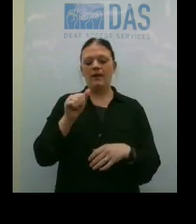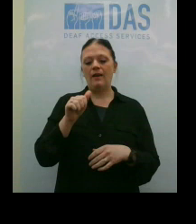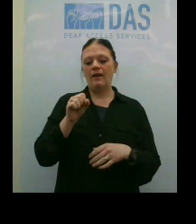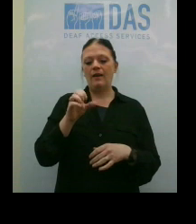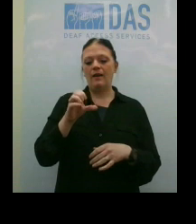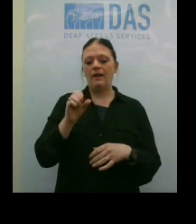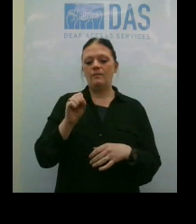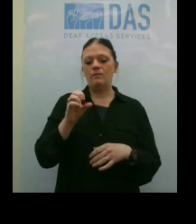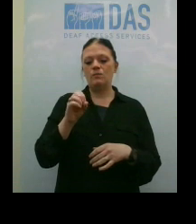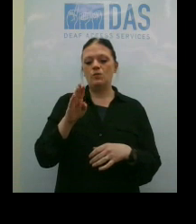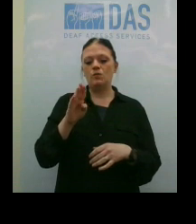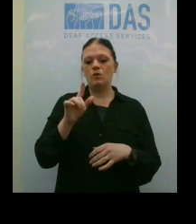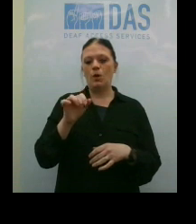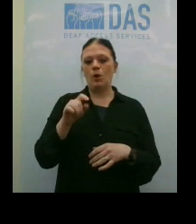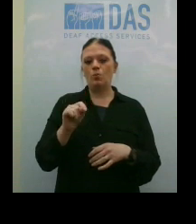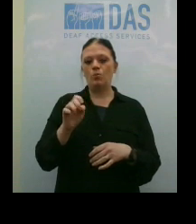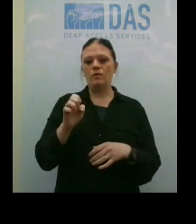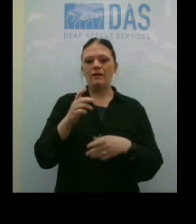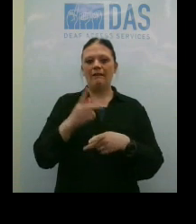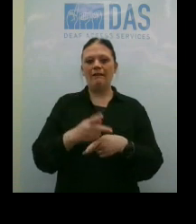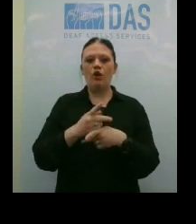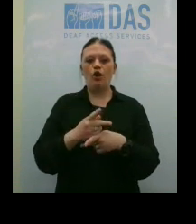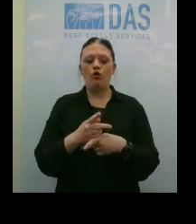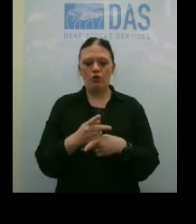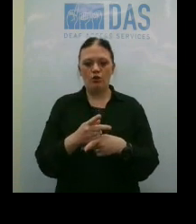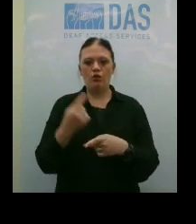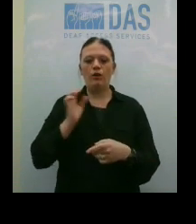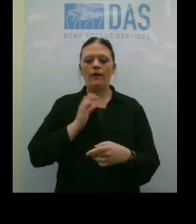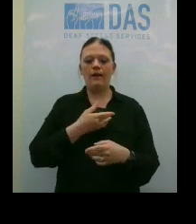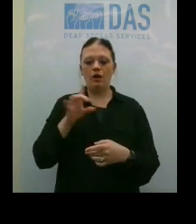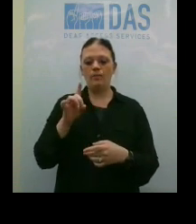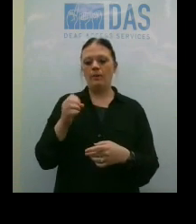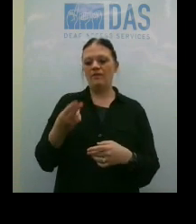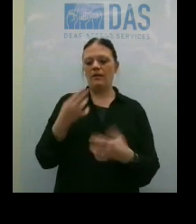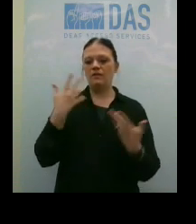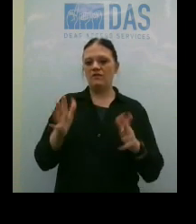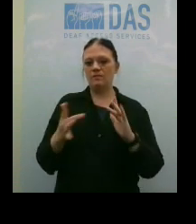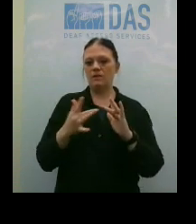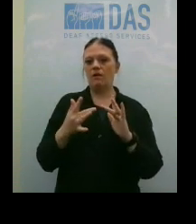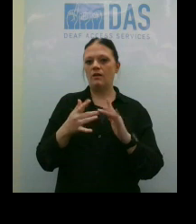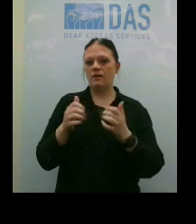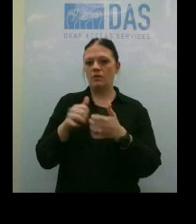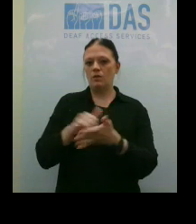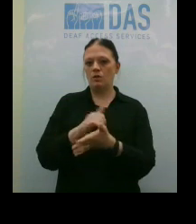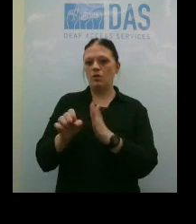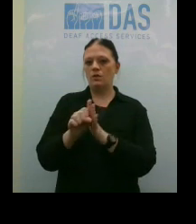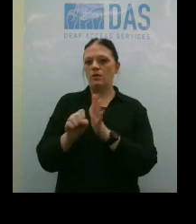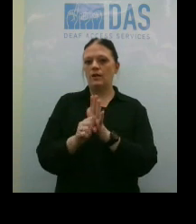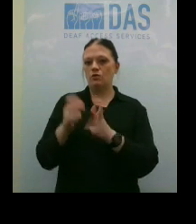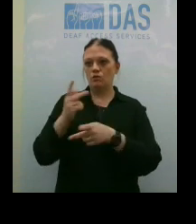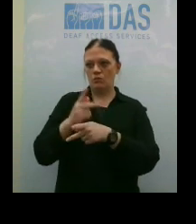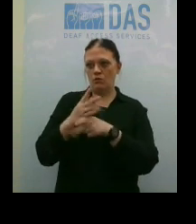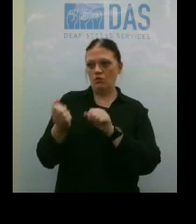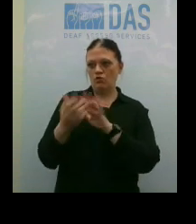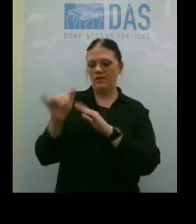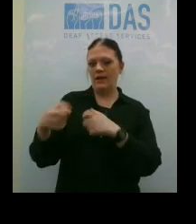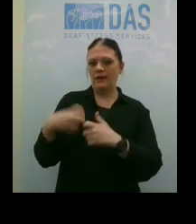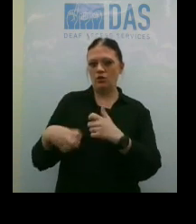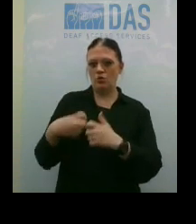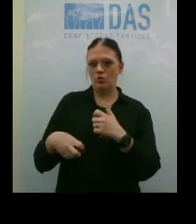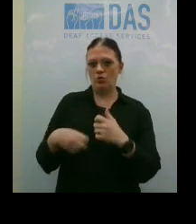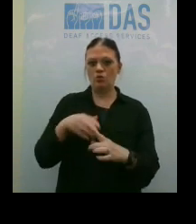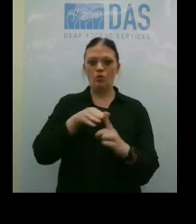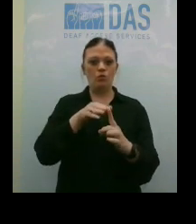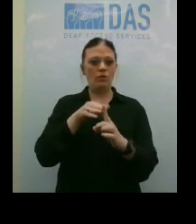of East Aurora, town of Aurora, and our Department of Health has been in contact with the New York State Department of Health to try to address that issue. And we